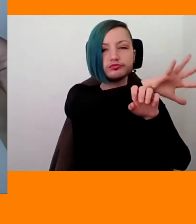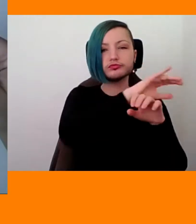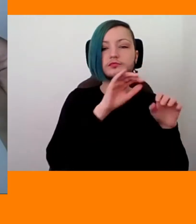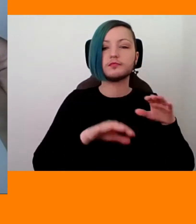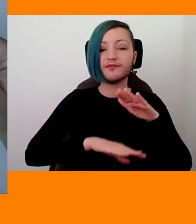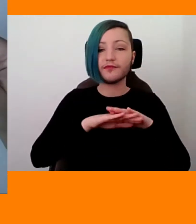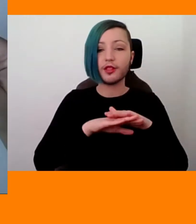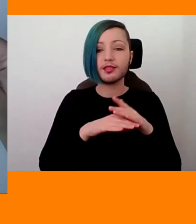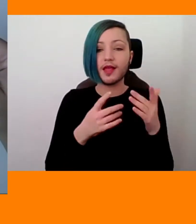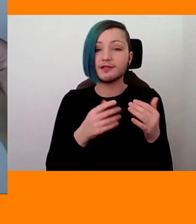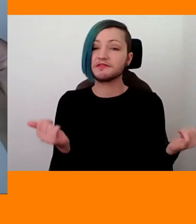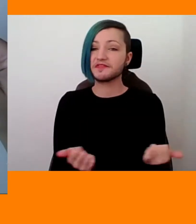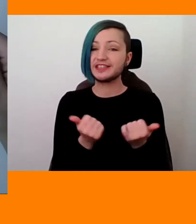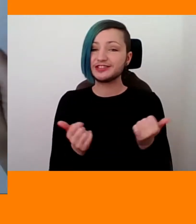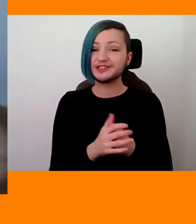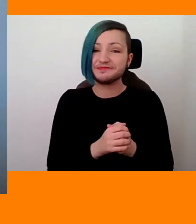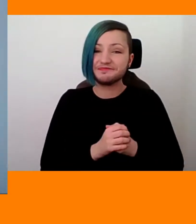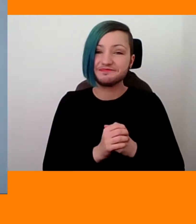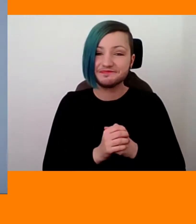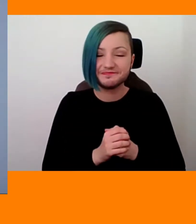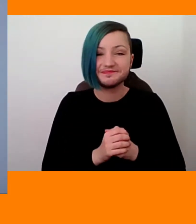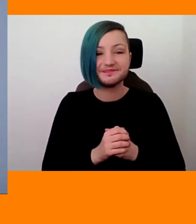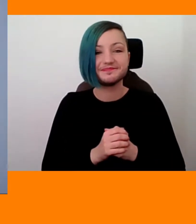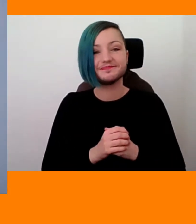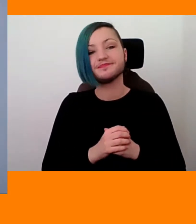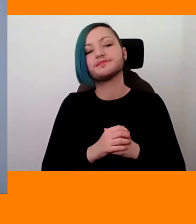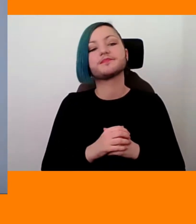and you'll have a finished piece.